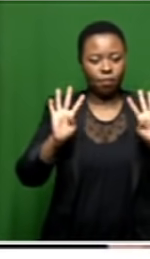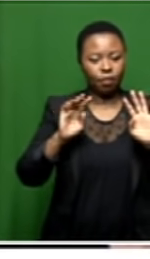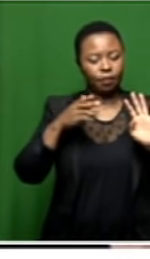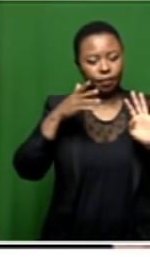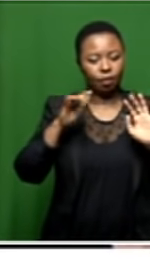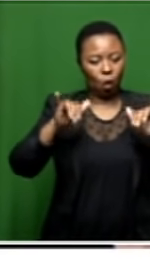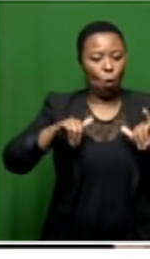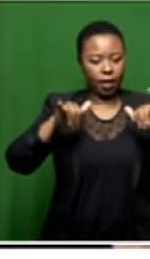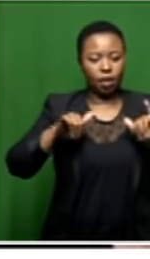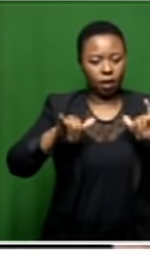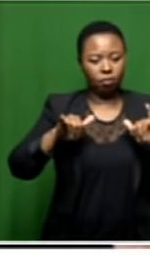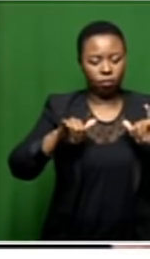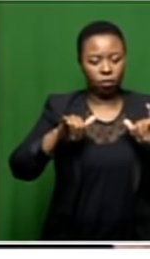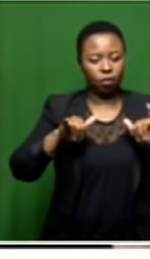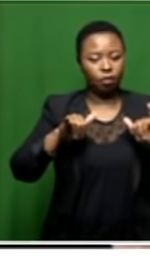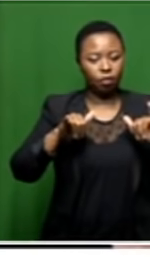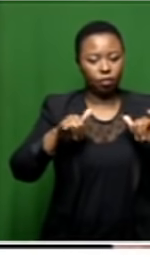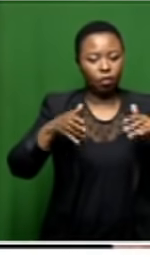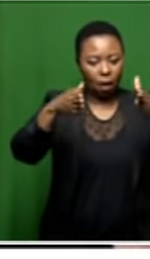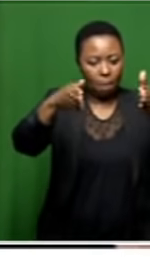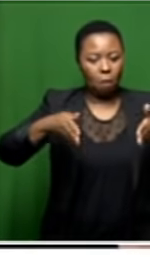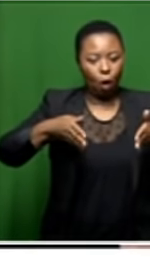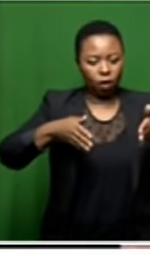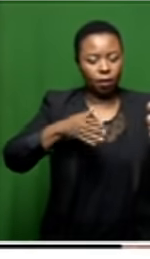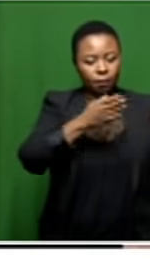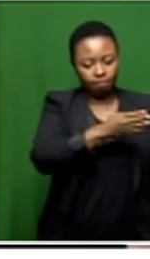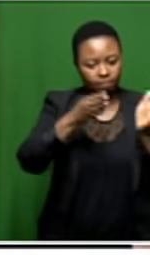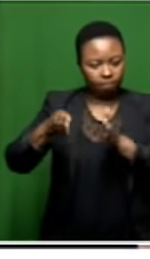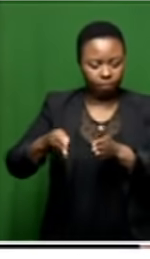waiting for it to be taken out.